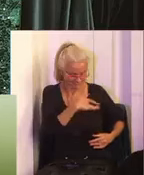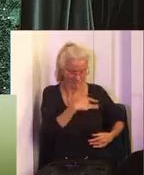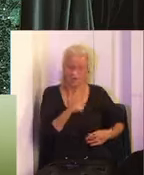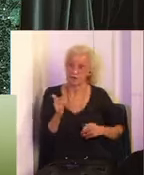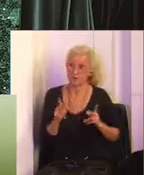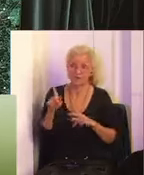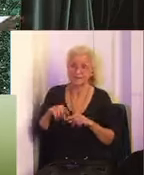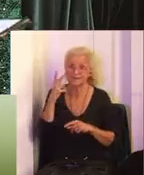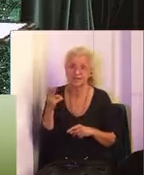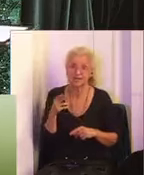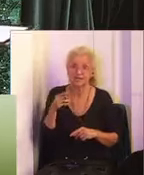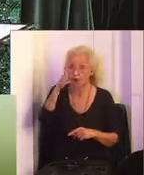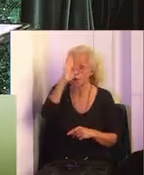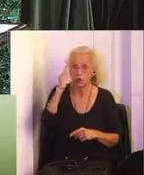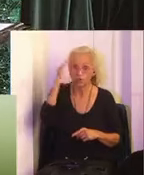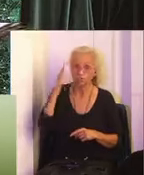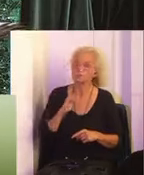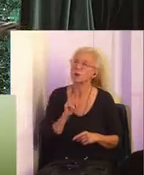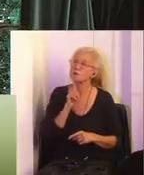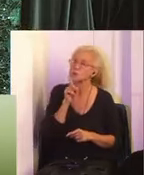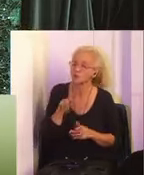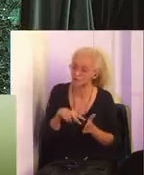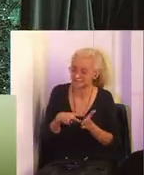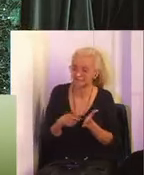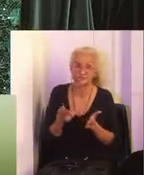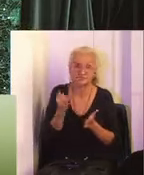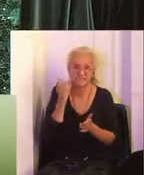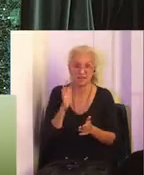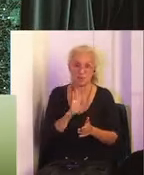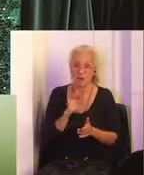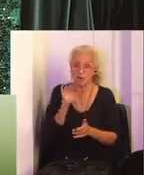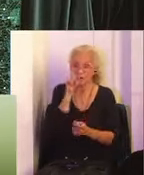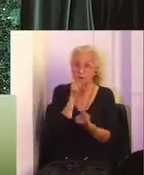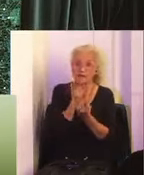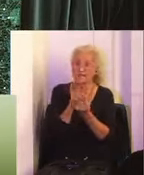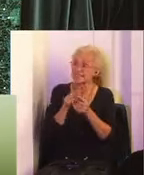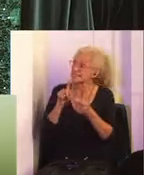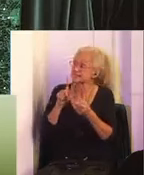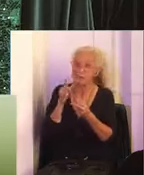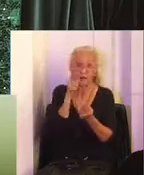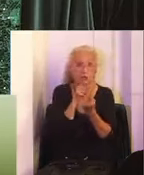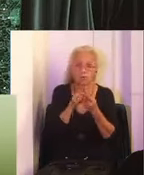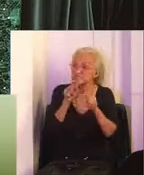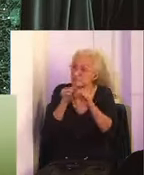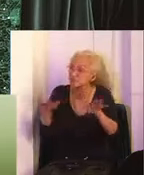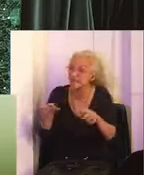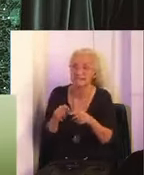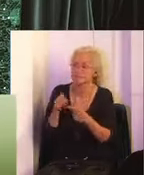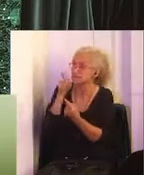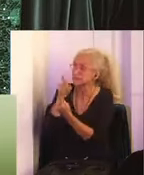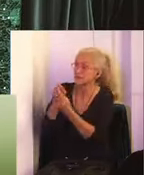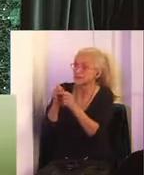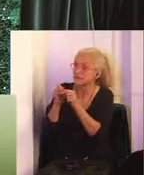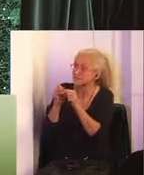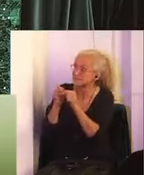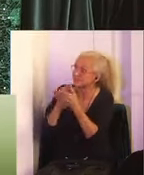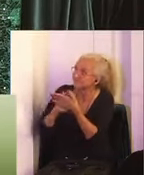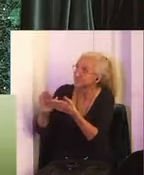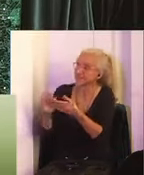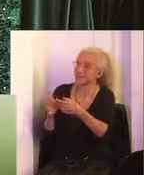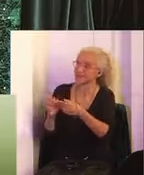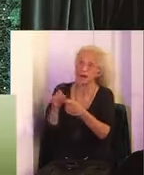because God knows my real intent. If my intent is to bless, if my intent is to be kind, if my intent is to